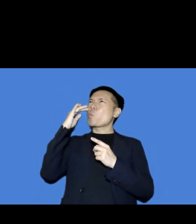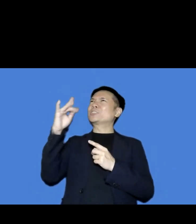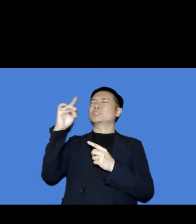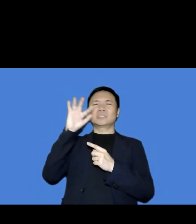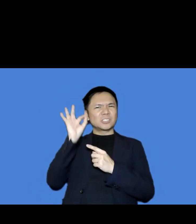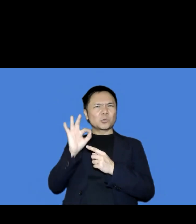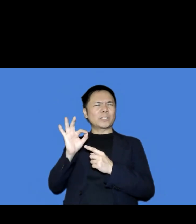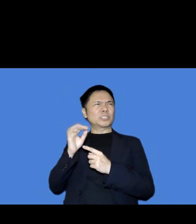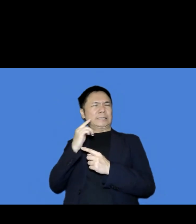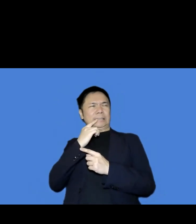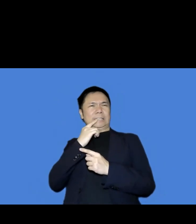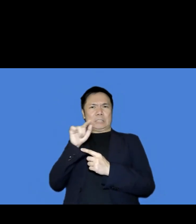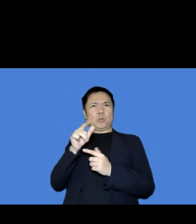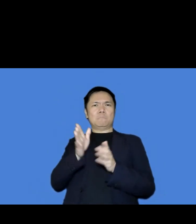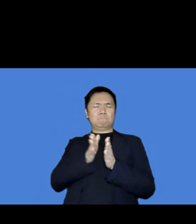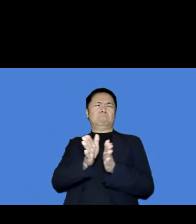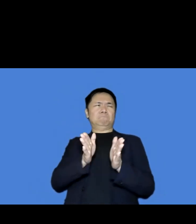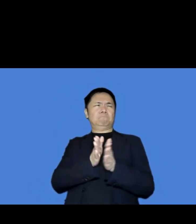of the aspects that you have talked about.